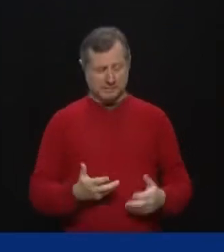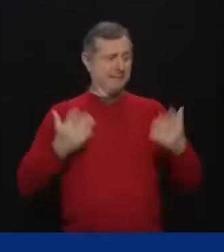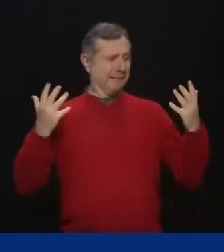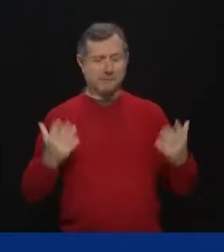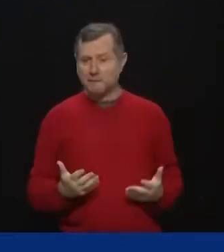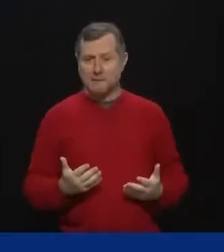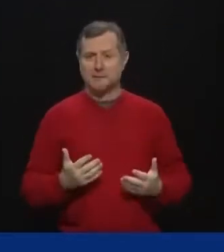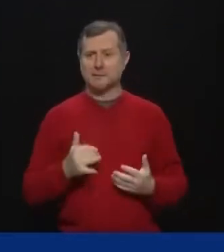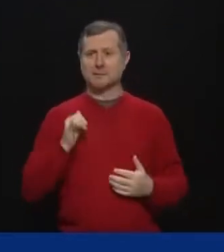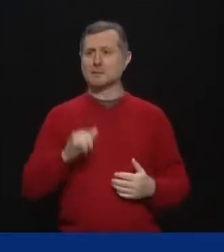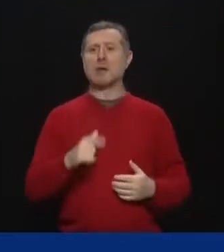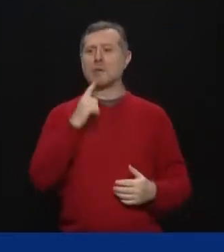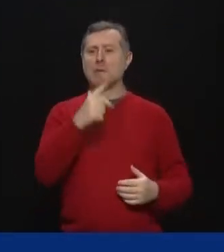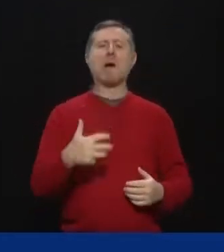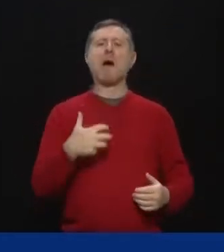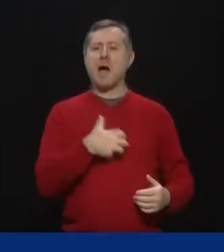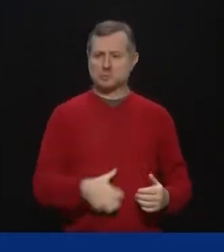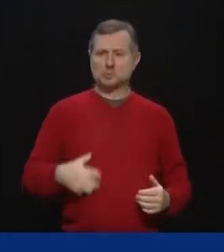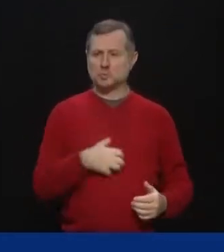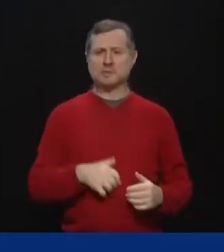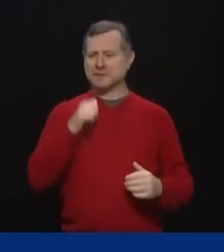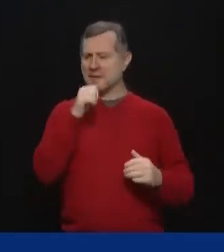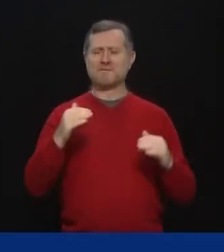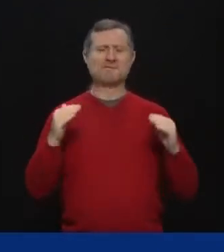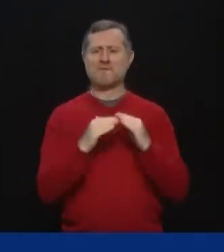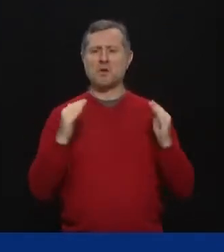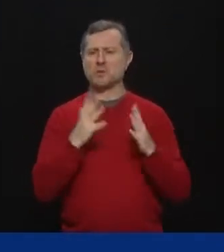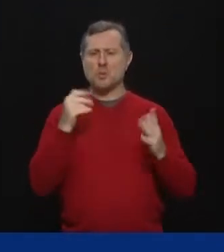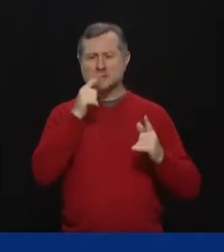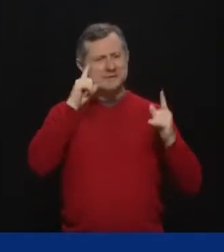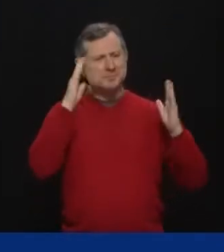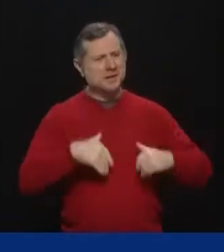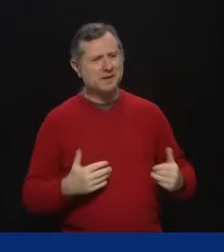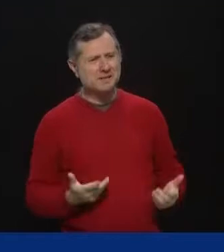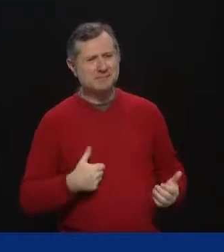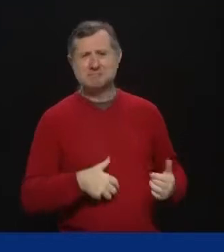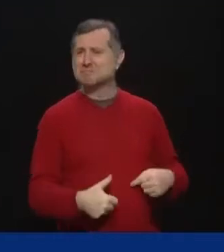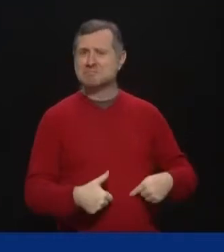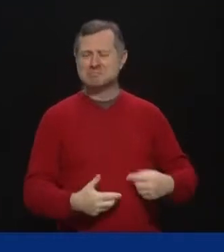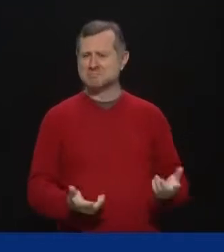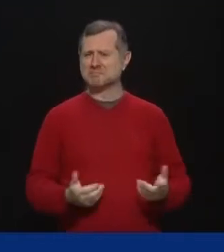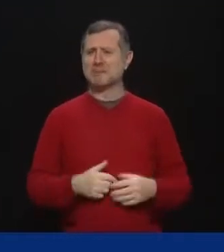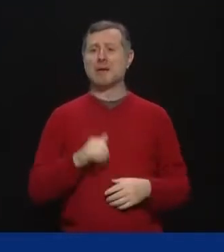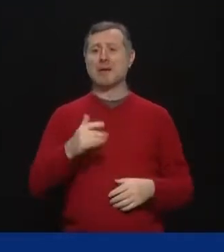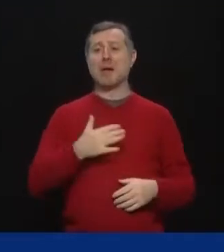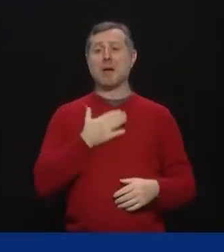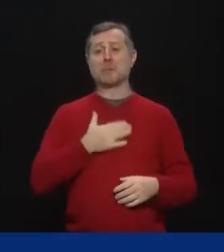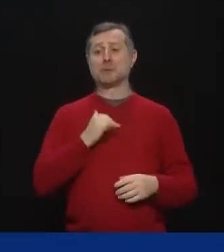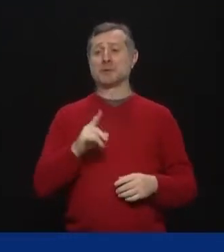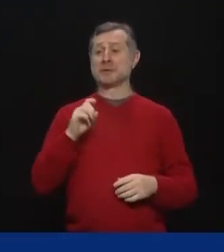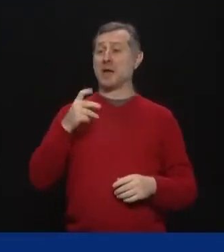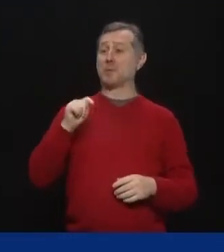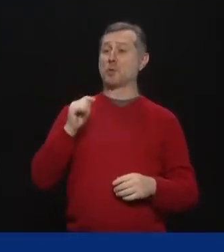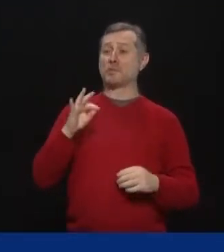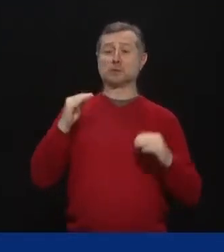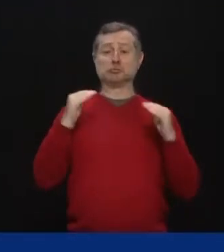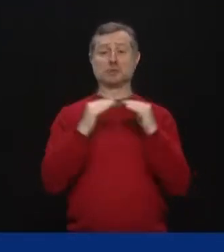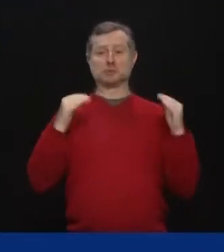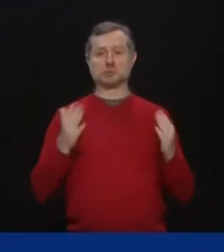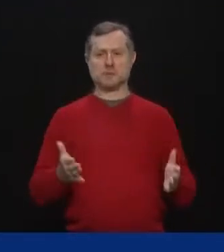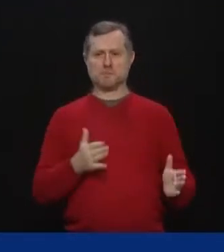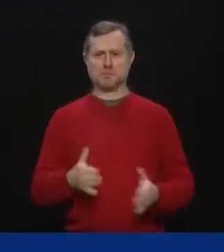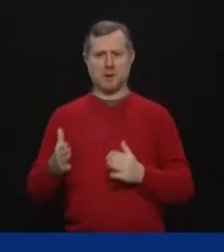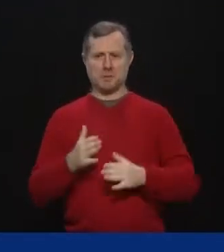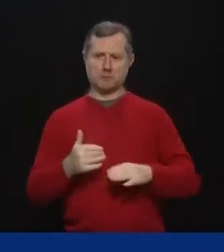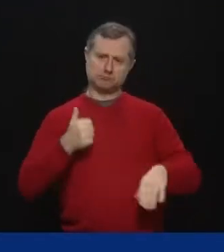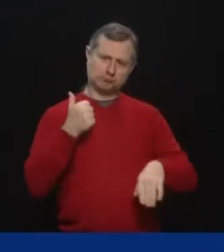is grotesquely unfair, what they're expecting people to do. And I'm glad the Department of Justice is taking Texas to court. I had a chance to have a